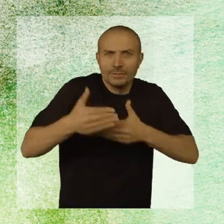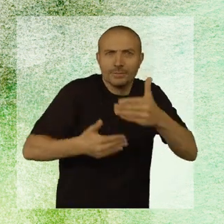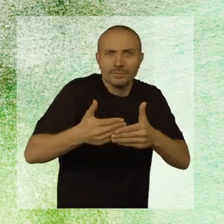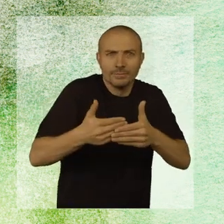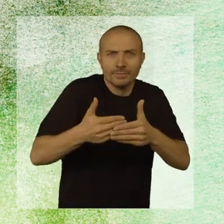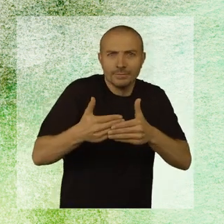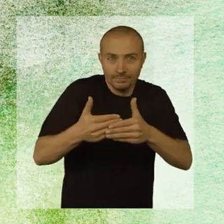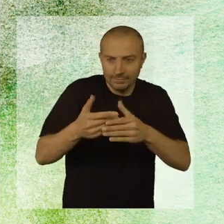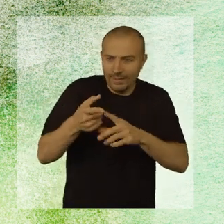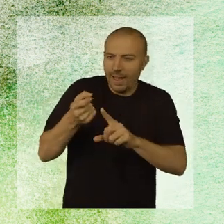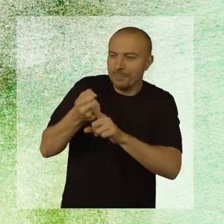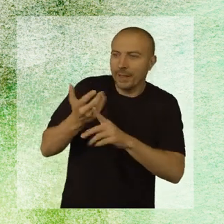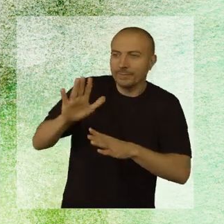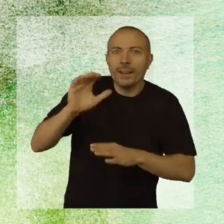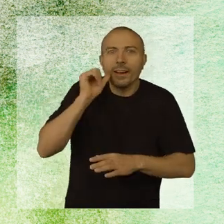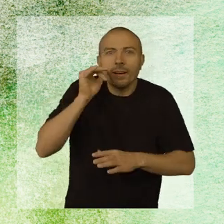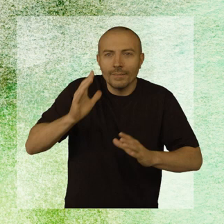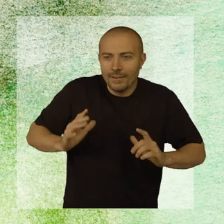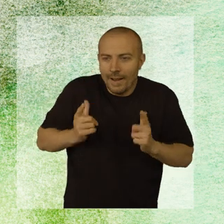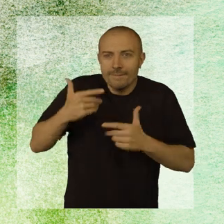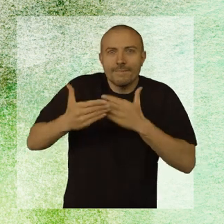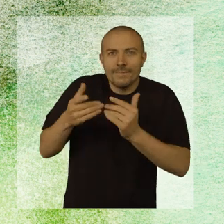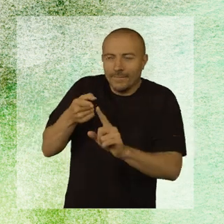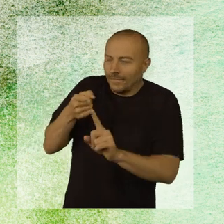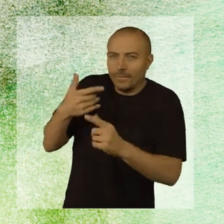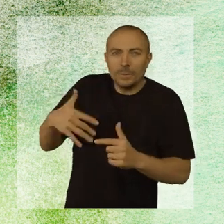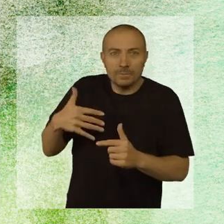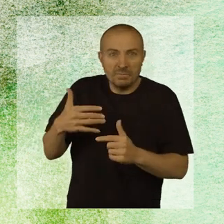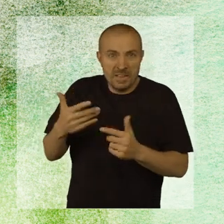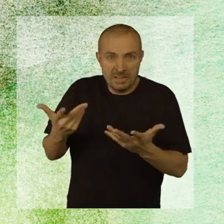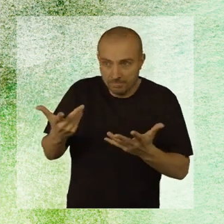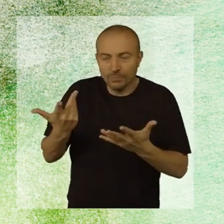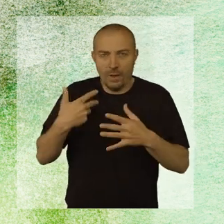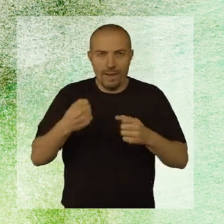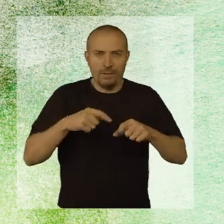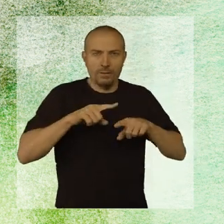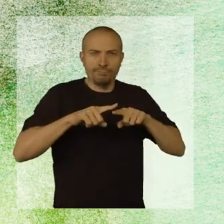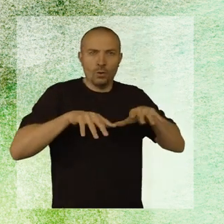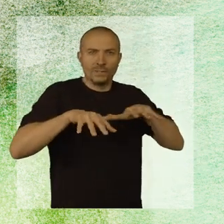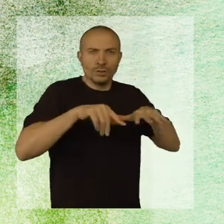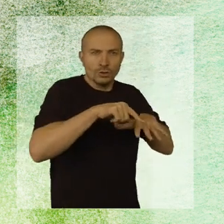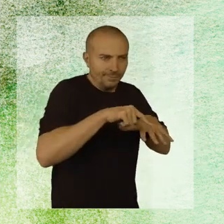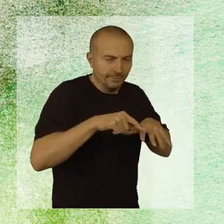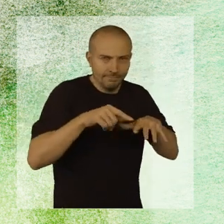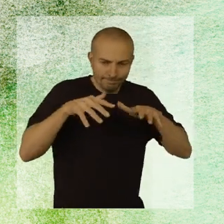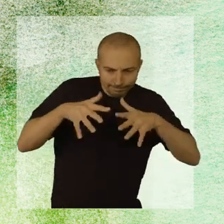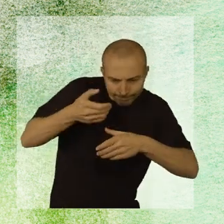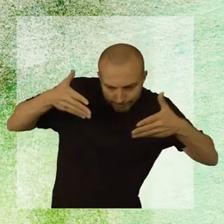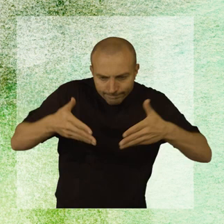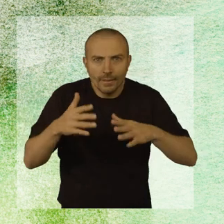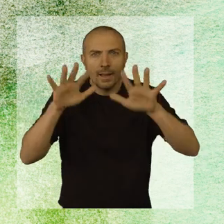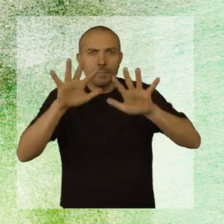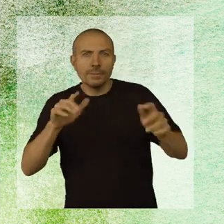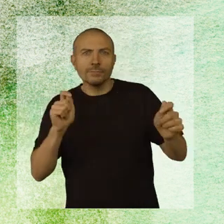decision makings that impacts their daily lives are very crucial things. So we have CSOs that those have